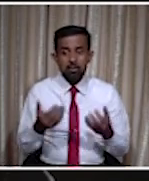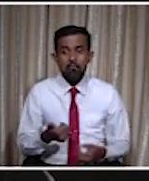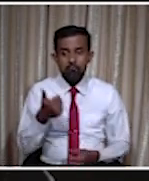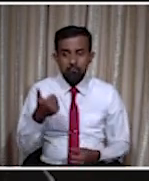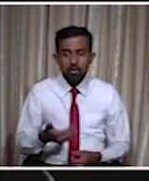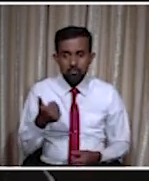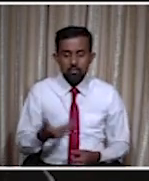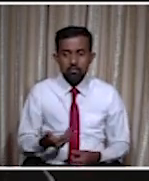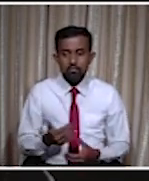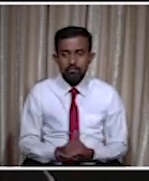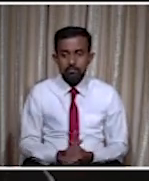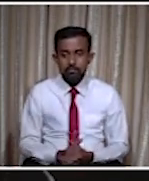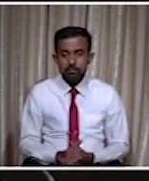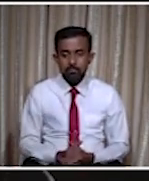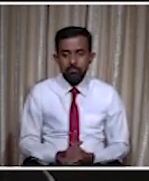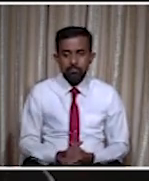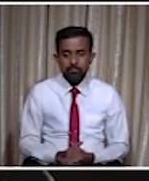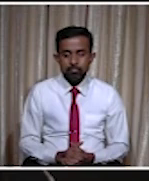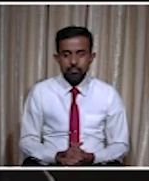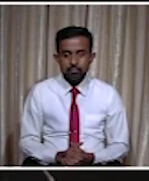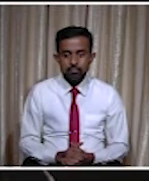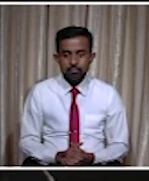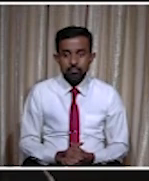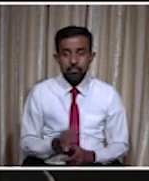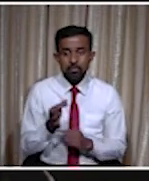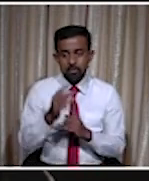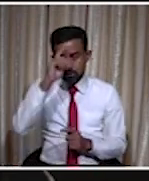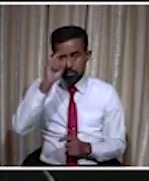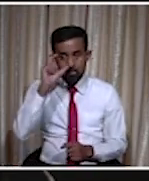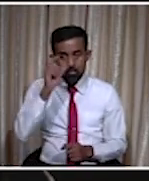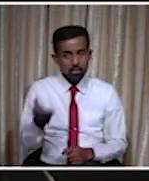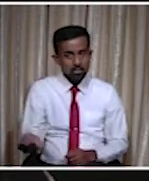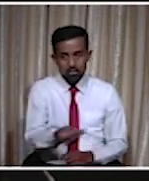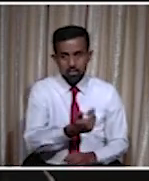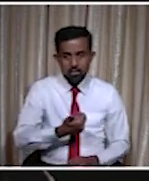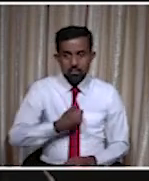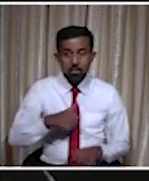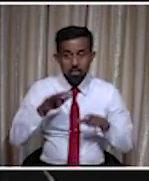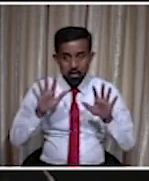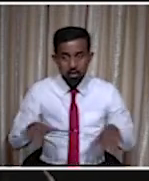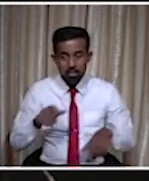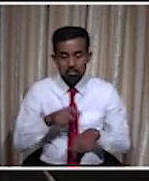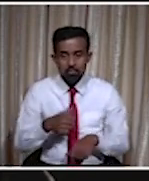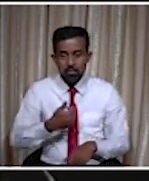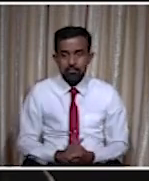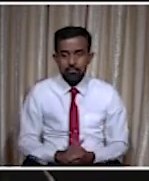I have brought to the attention of His Excellency the President. Now finally, I would like to just refer to a very,